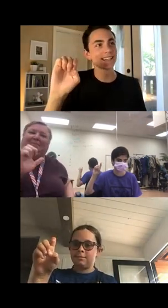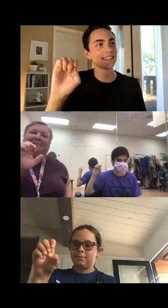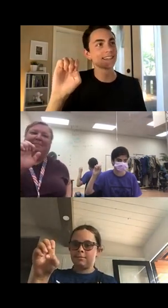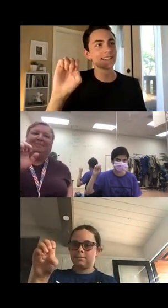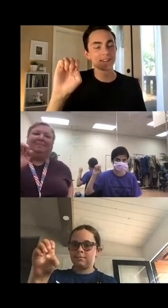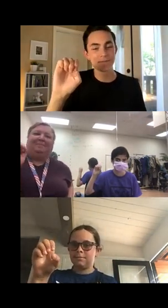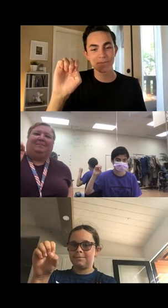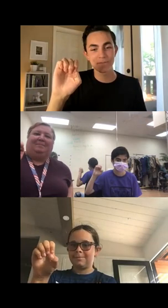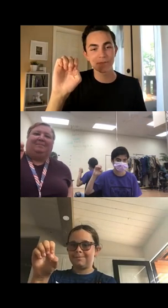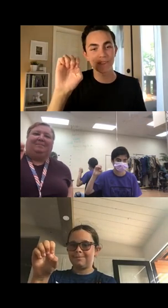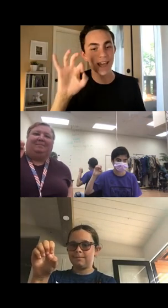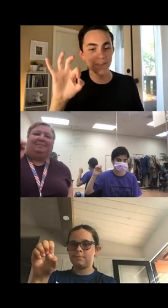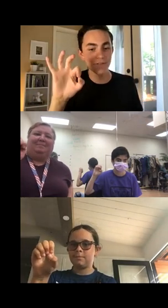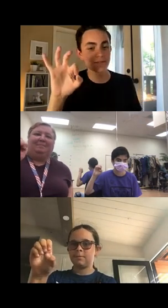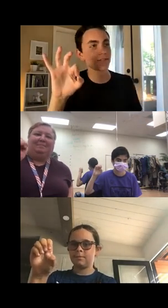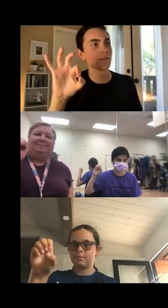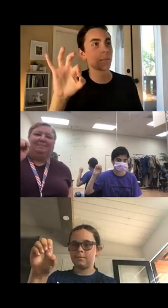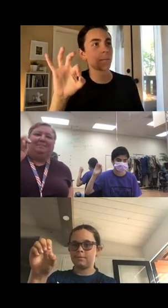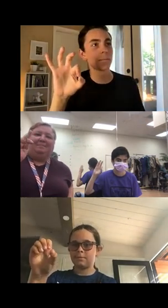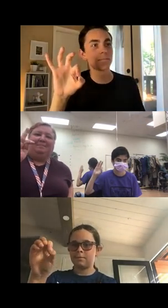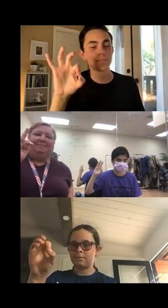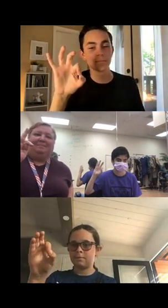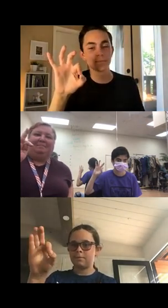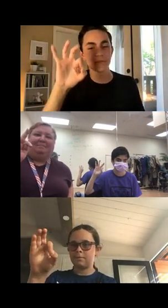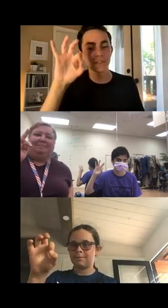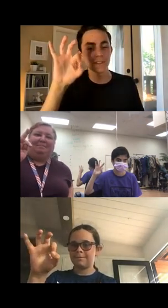E, F,